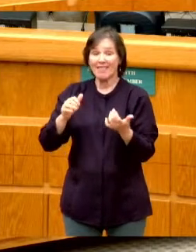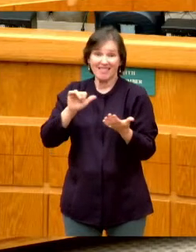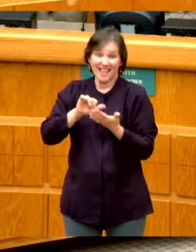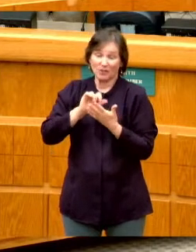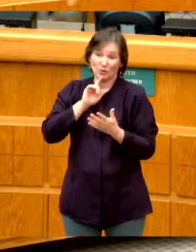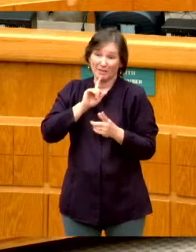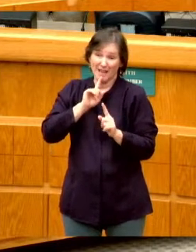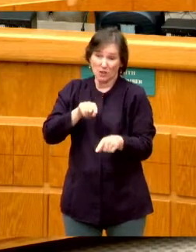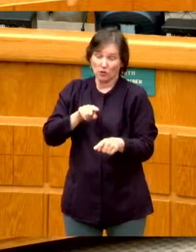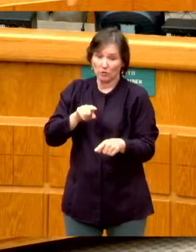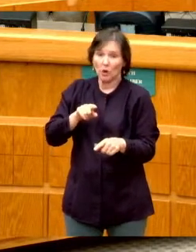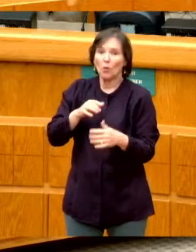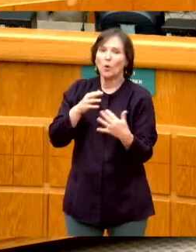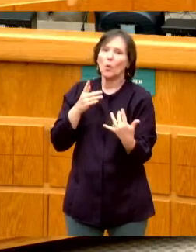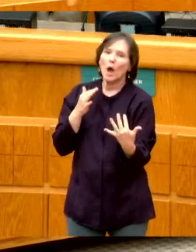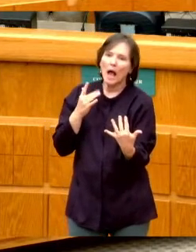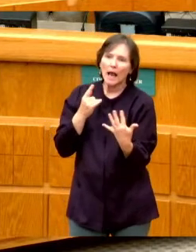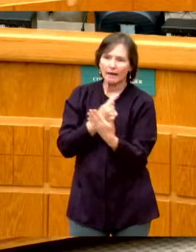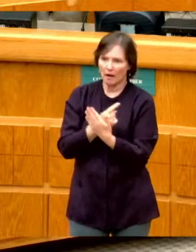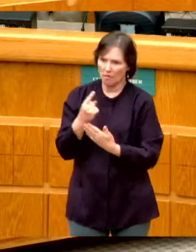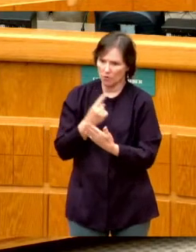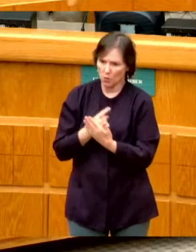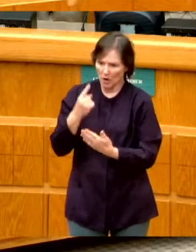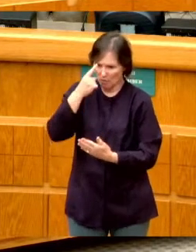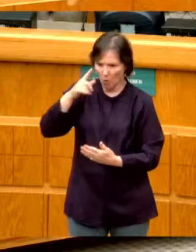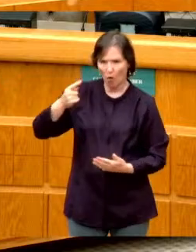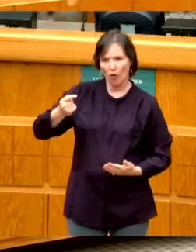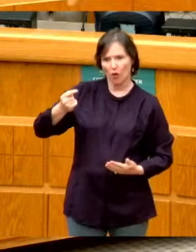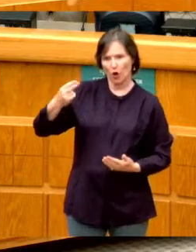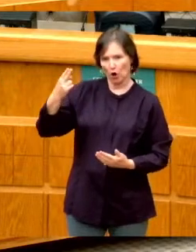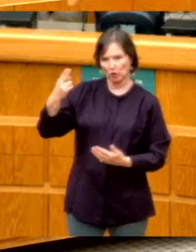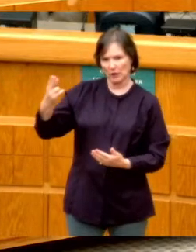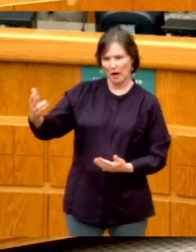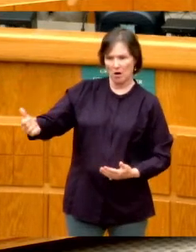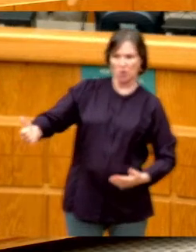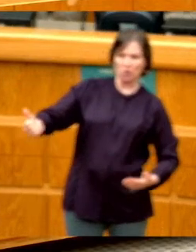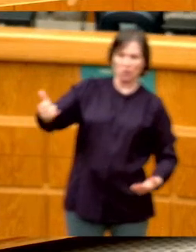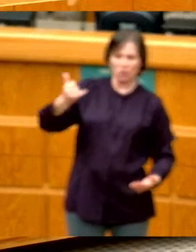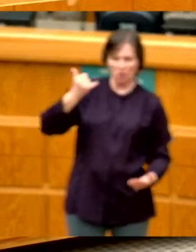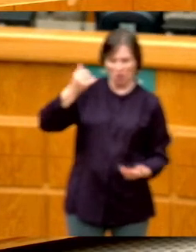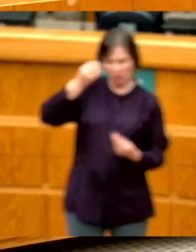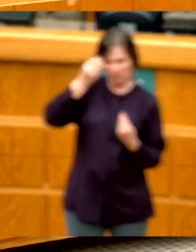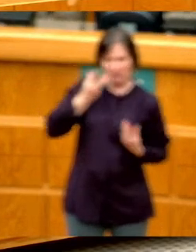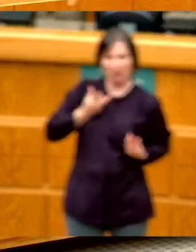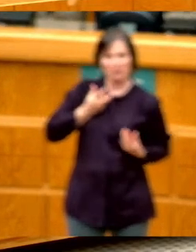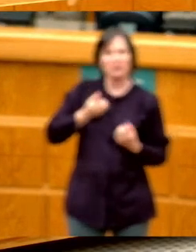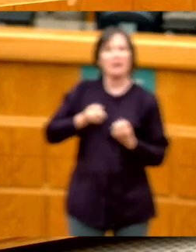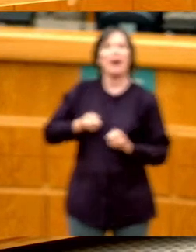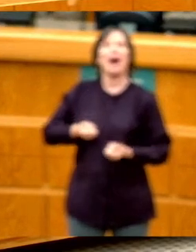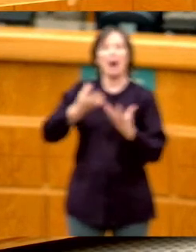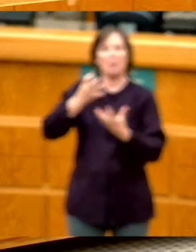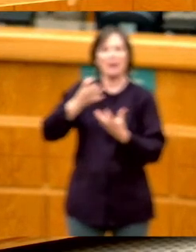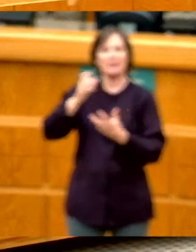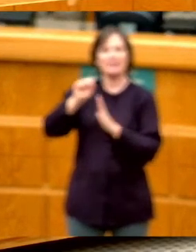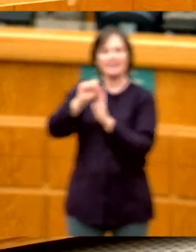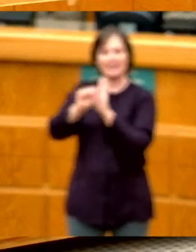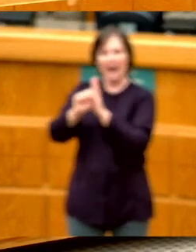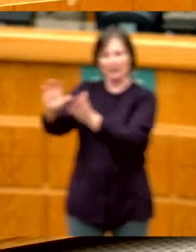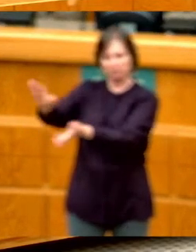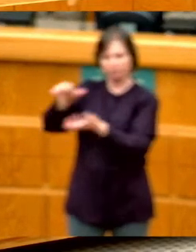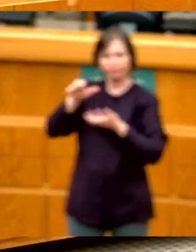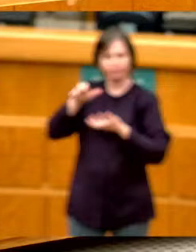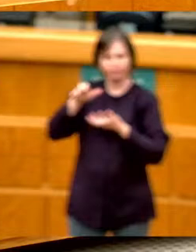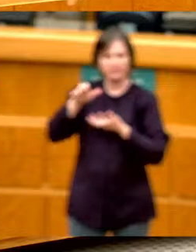patiently for that Thursday call. And after that Thursday call is when the work begins to figure out